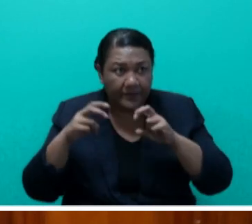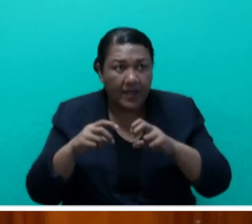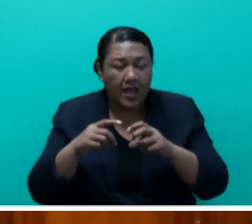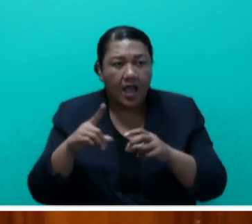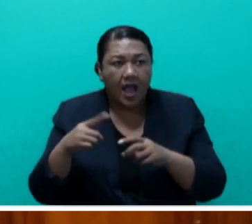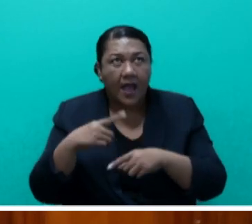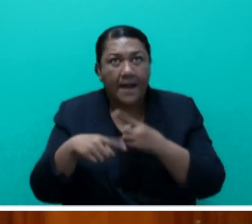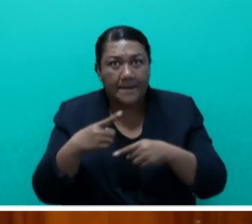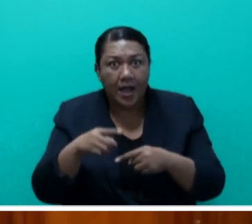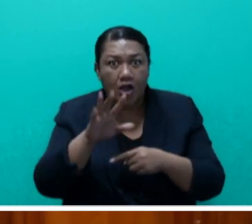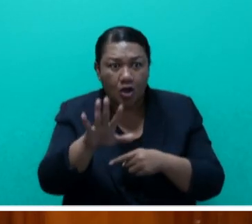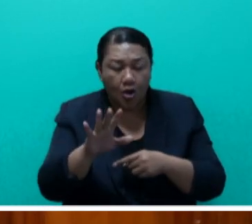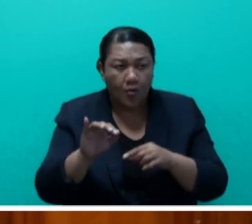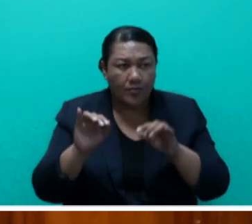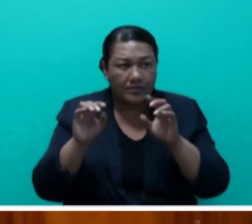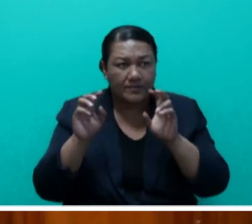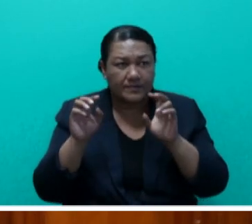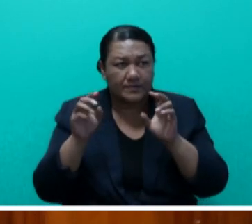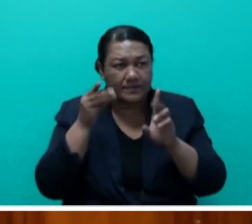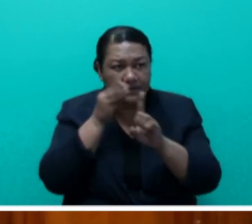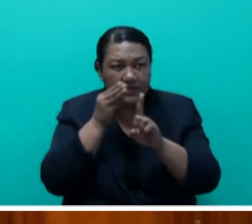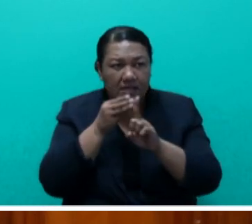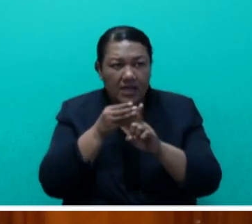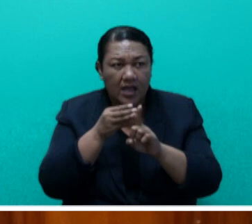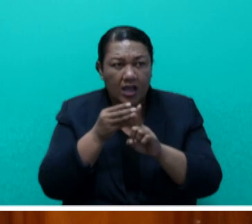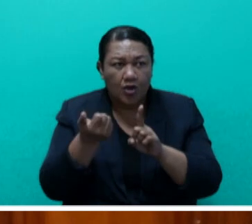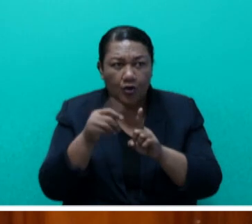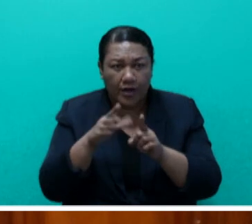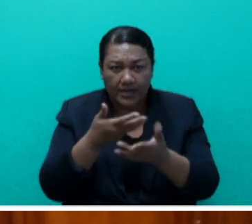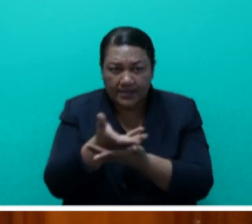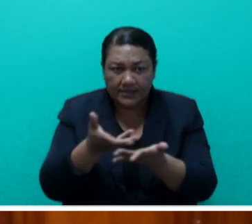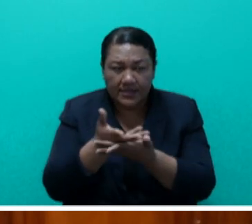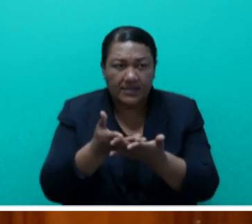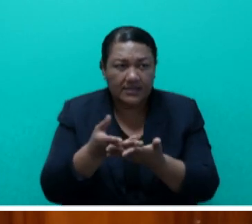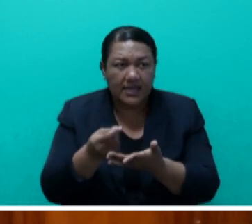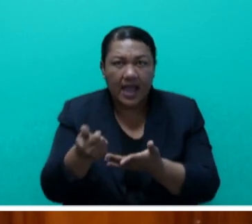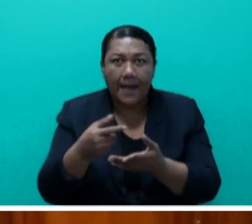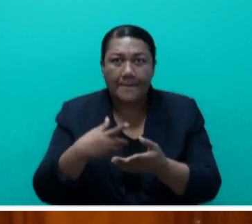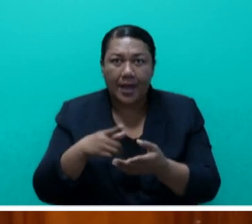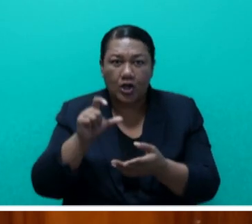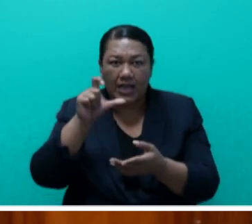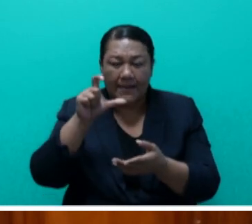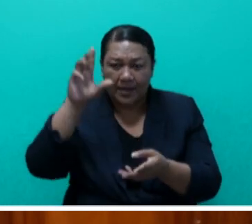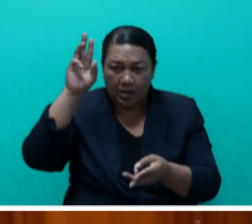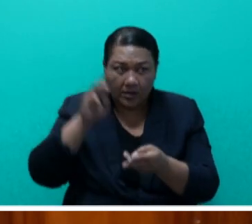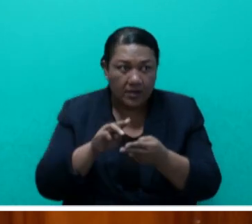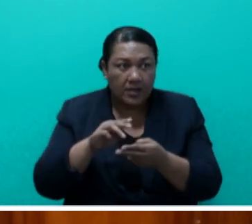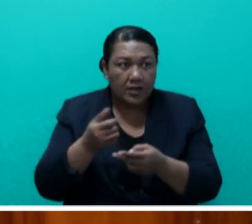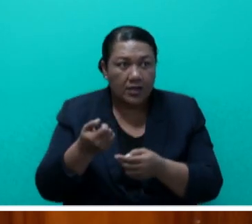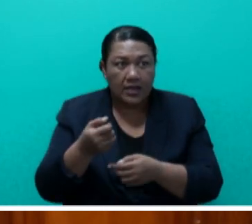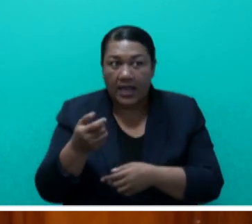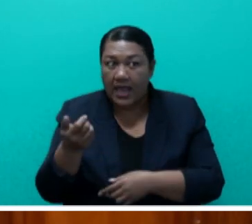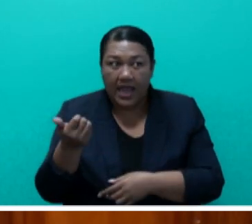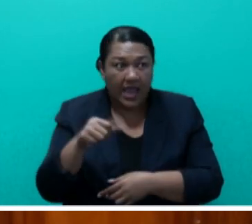particular part of what we've been discussing earlier on regarding carbon trading? Has any portion of that 19 million